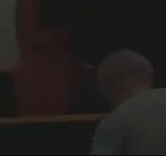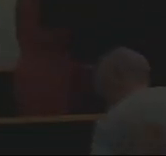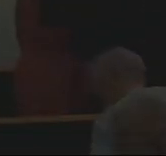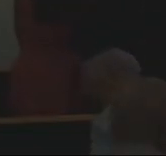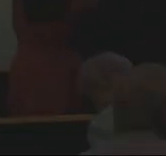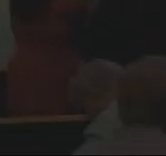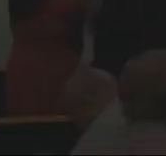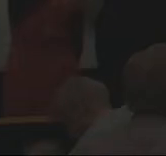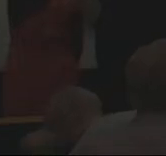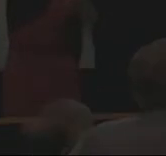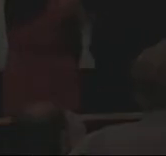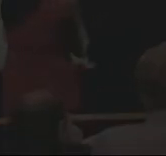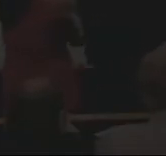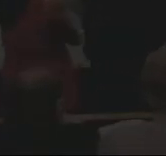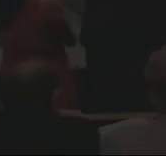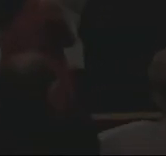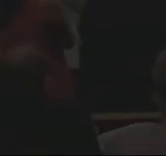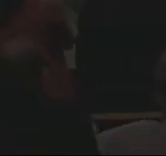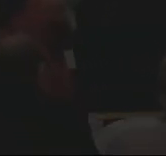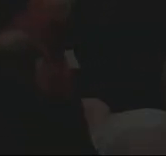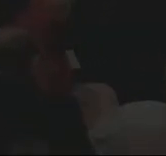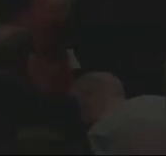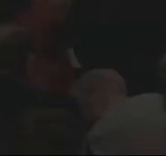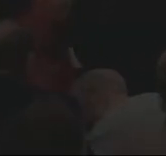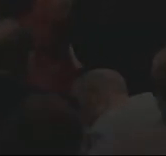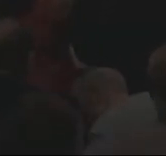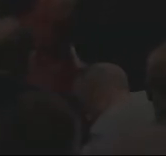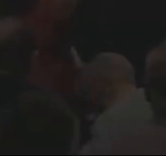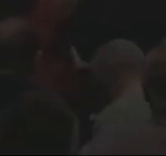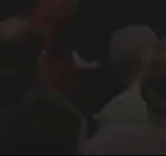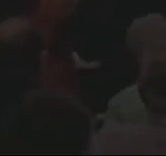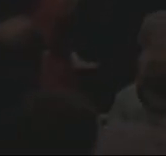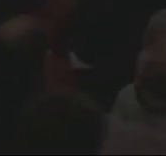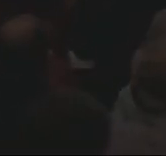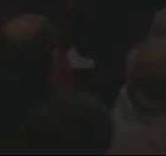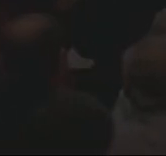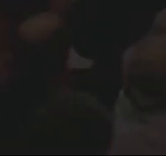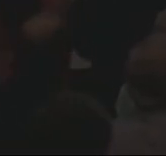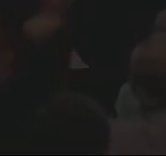Christ the Lord is risen today. Let's sing together now.